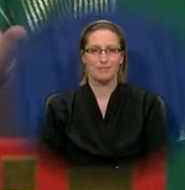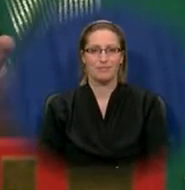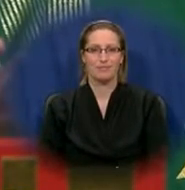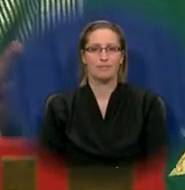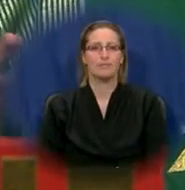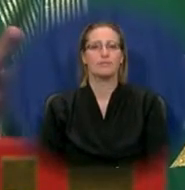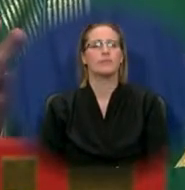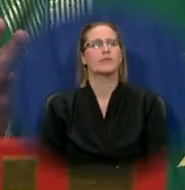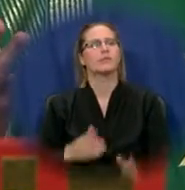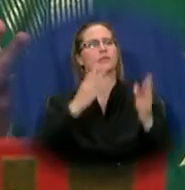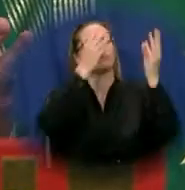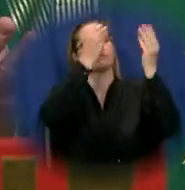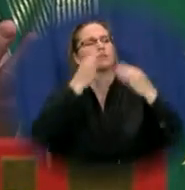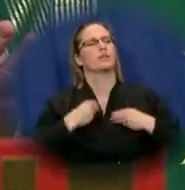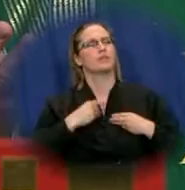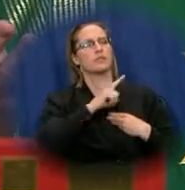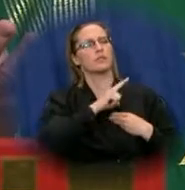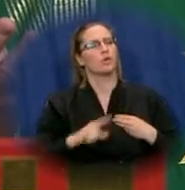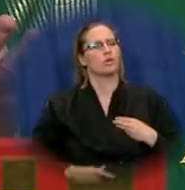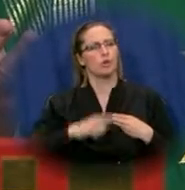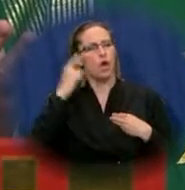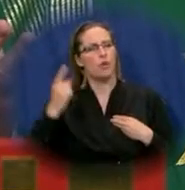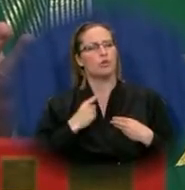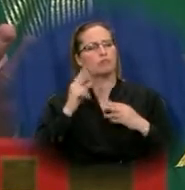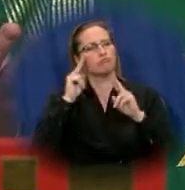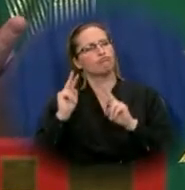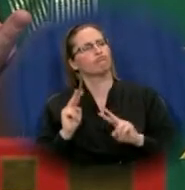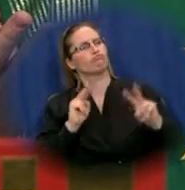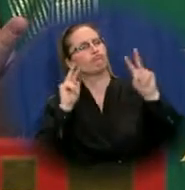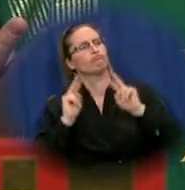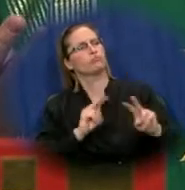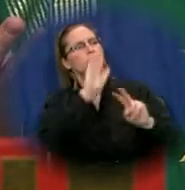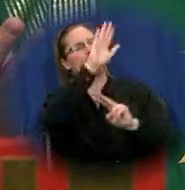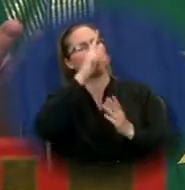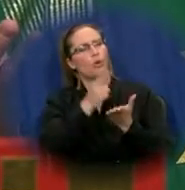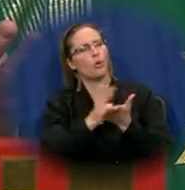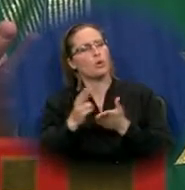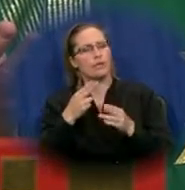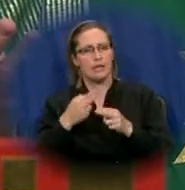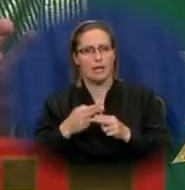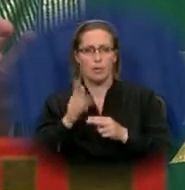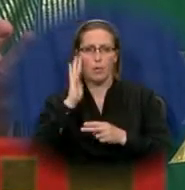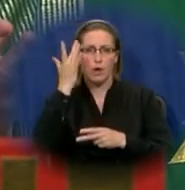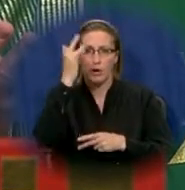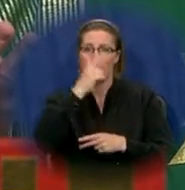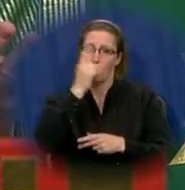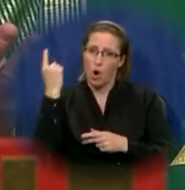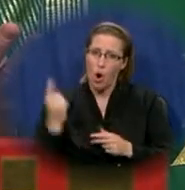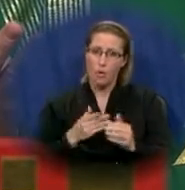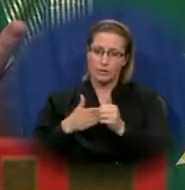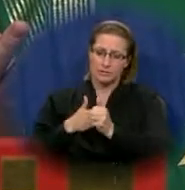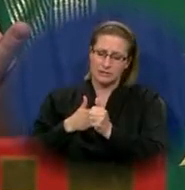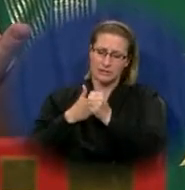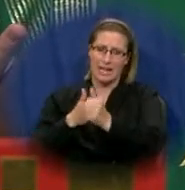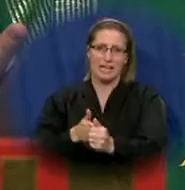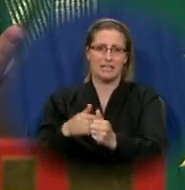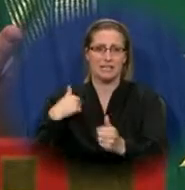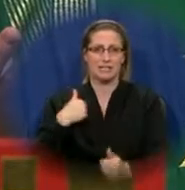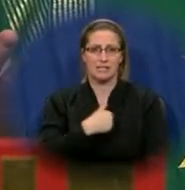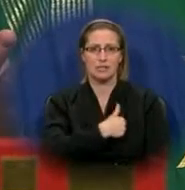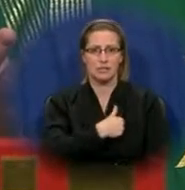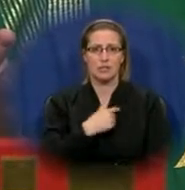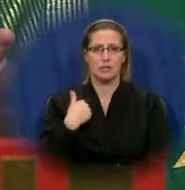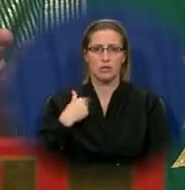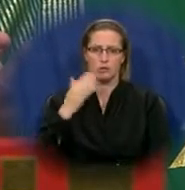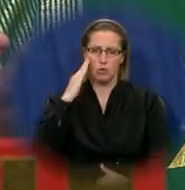Grant, O Lord, that we may always revere and love your holy name, for you never deprive of your guidance those who you set firm on